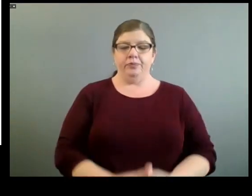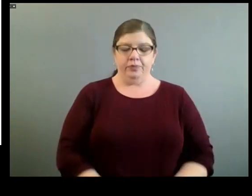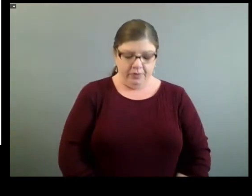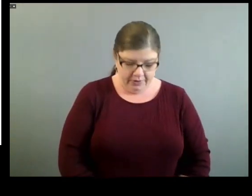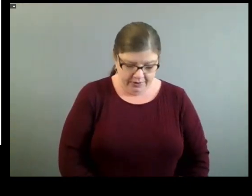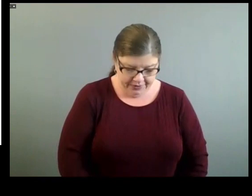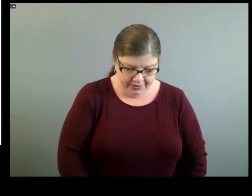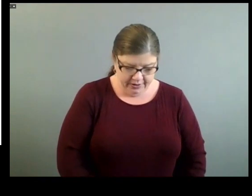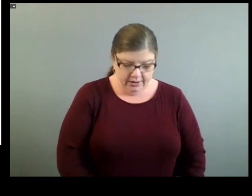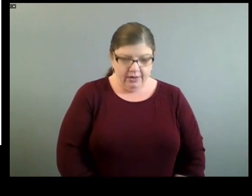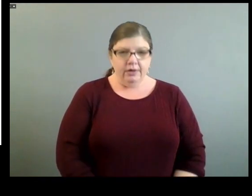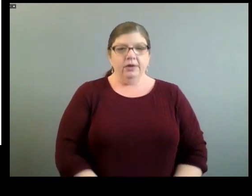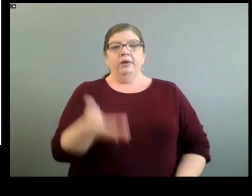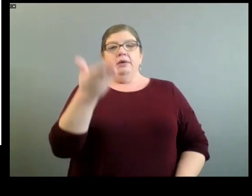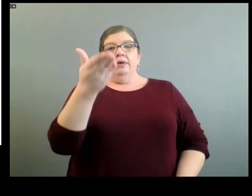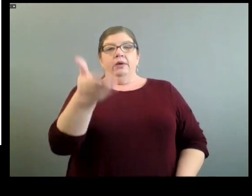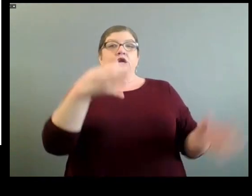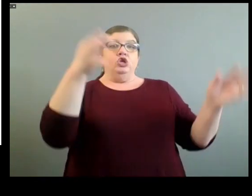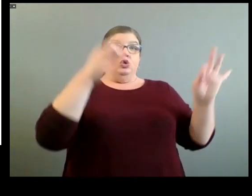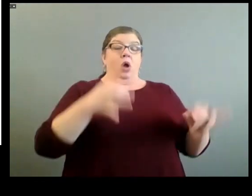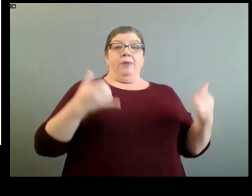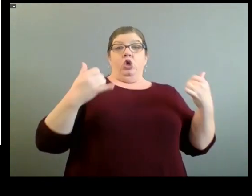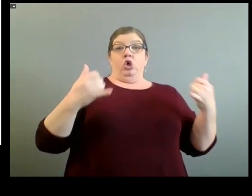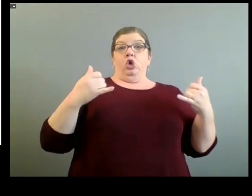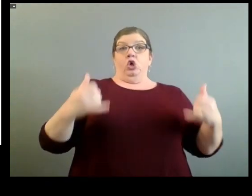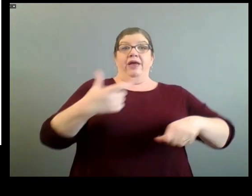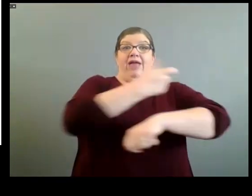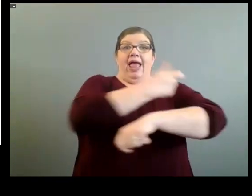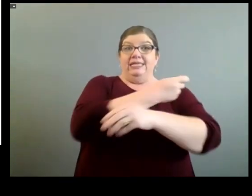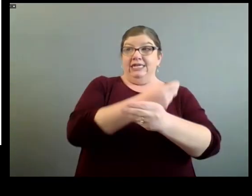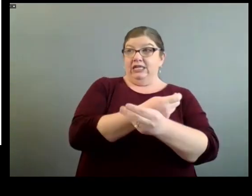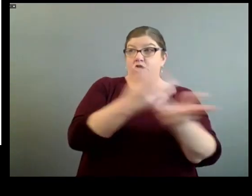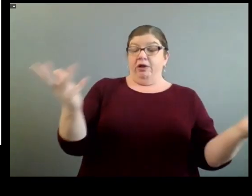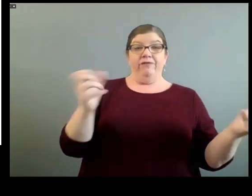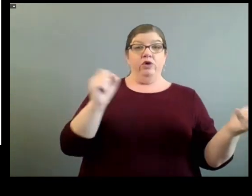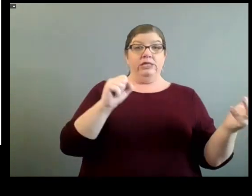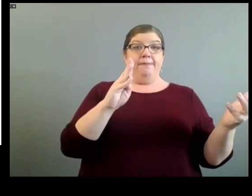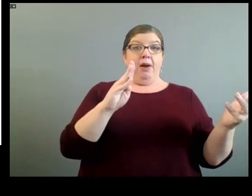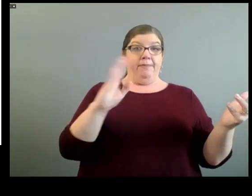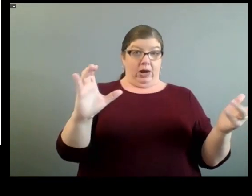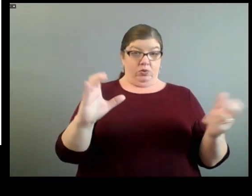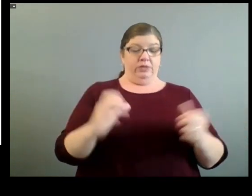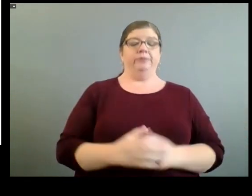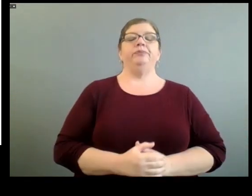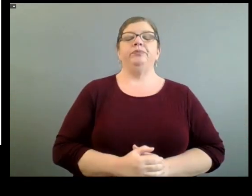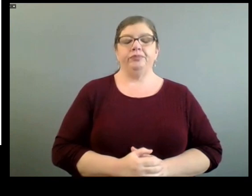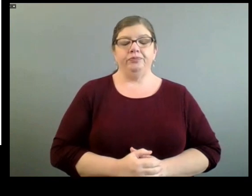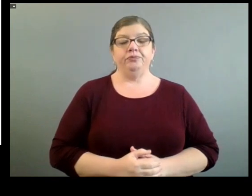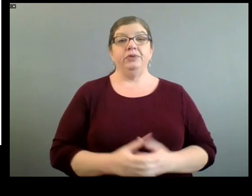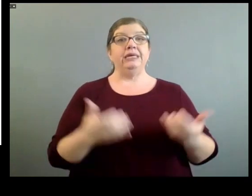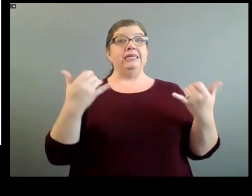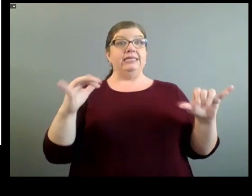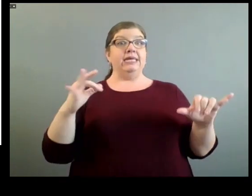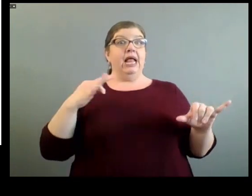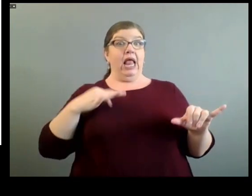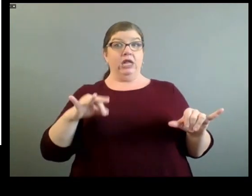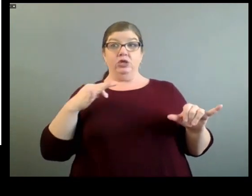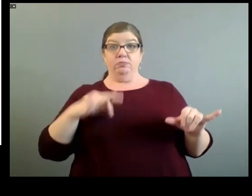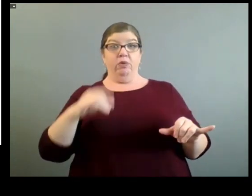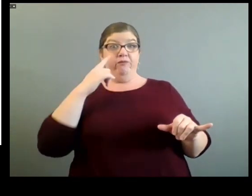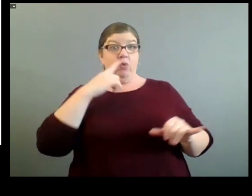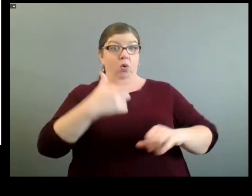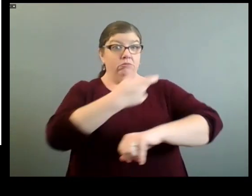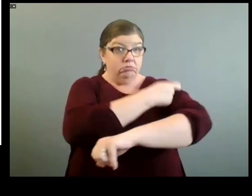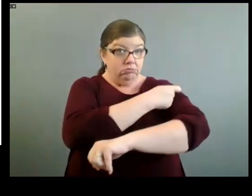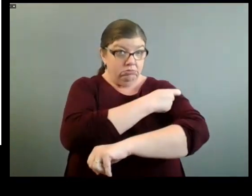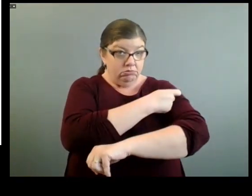This describes our current vaccine distribution in Santa Barbara County. Still eligible to be vaccinated are